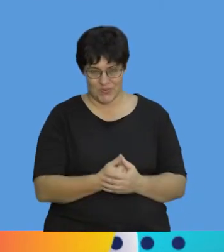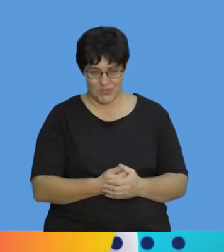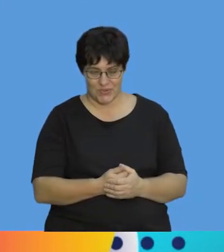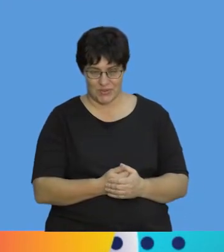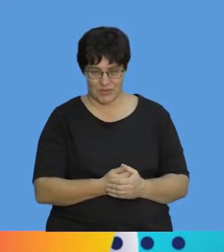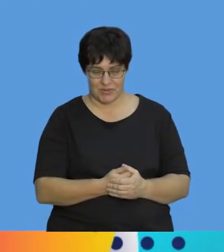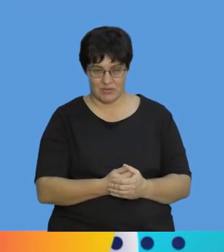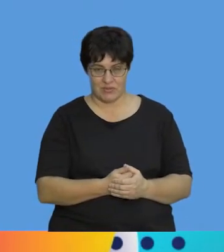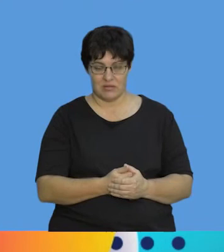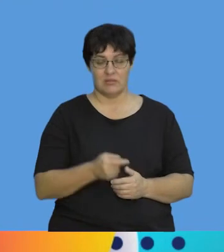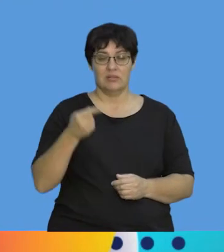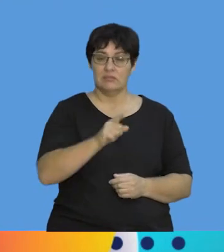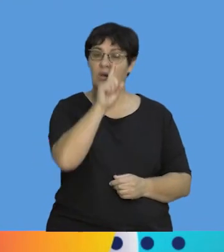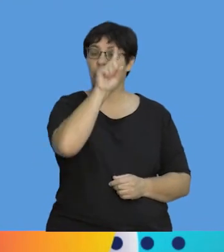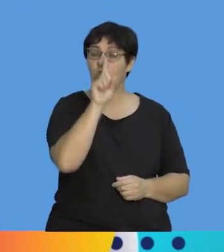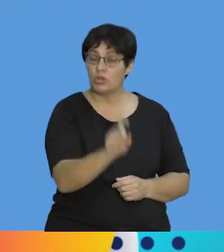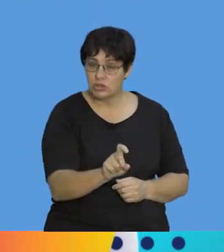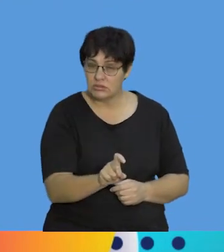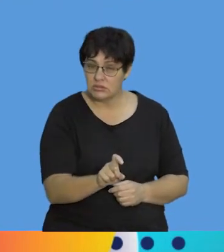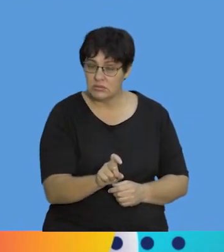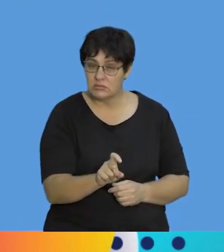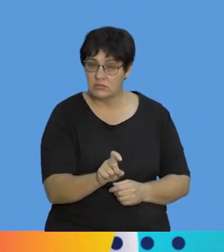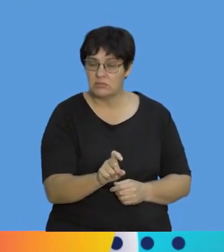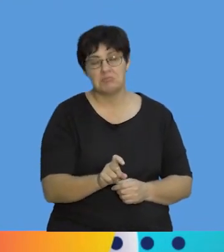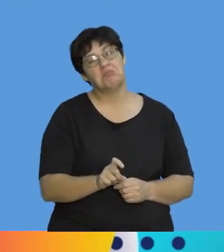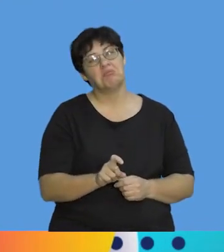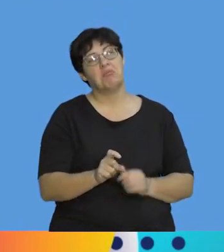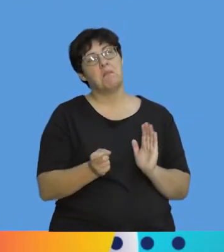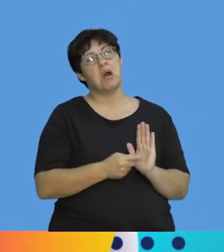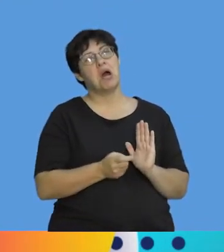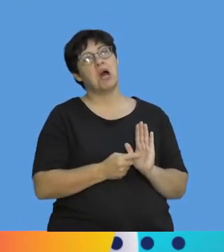convention. This question would only be worth